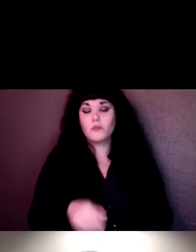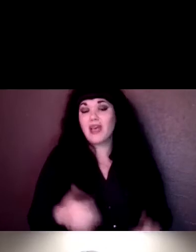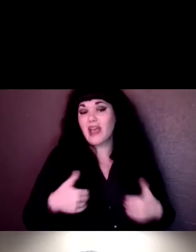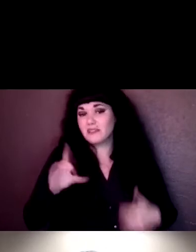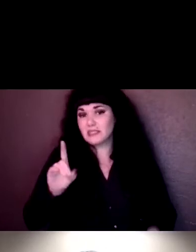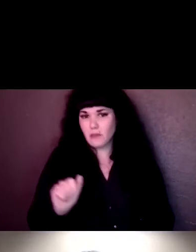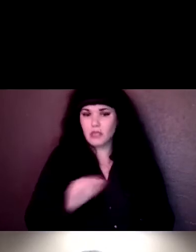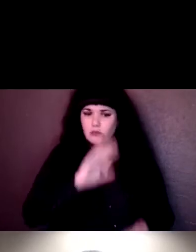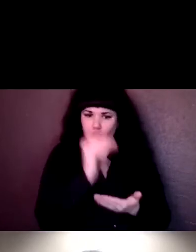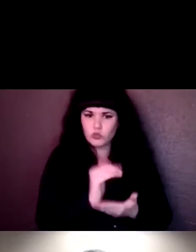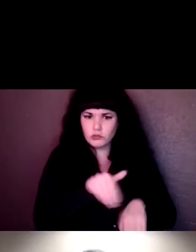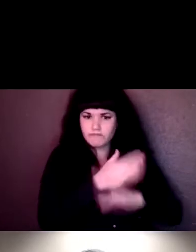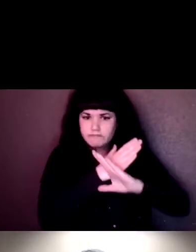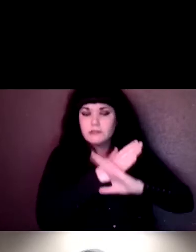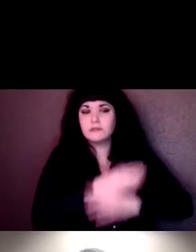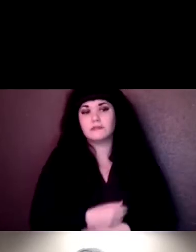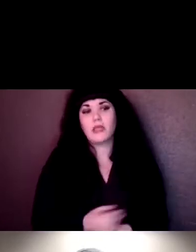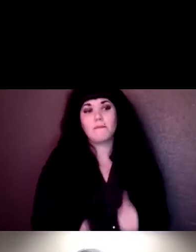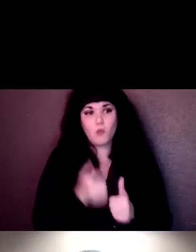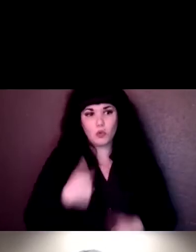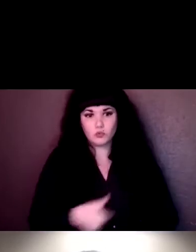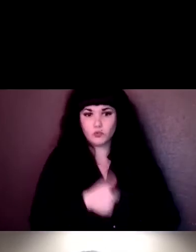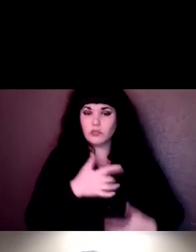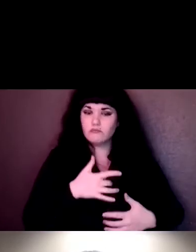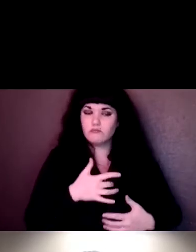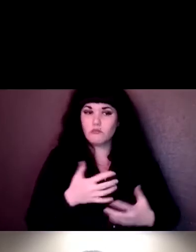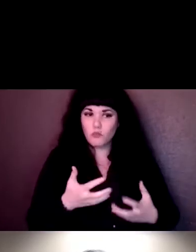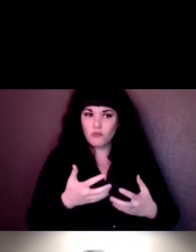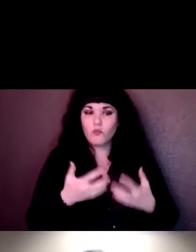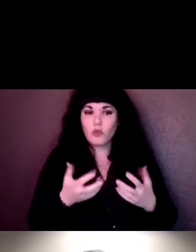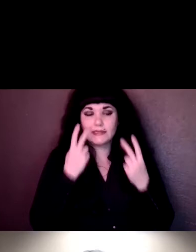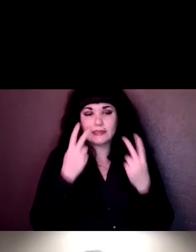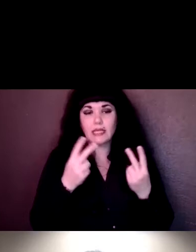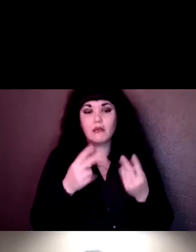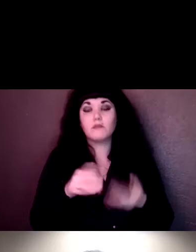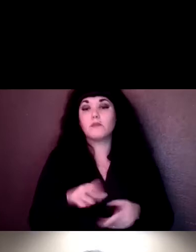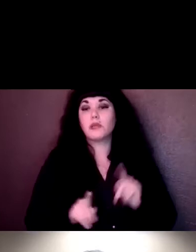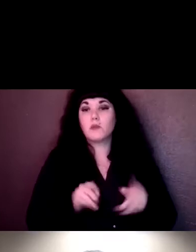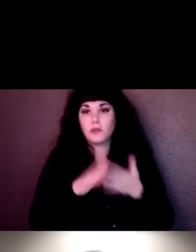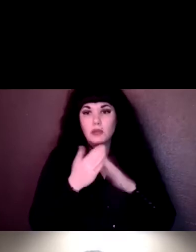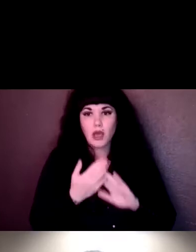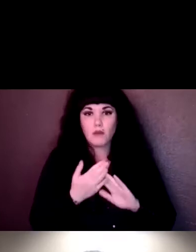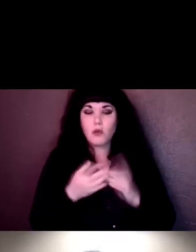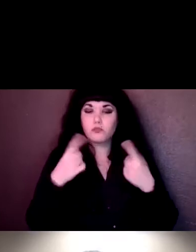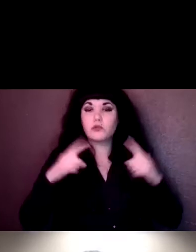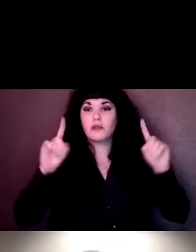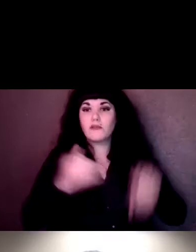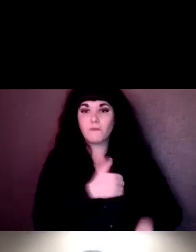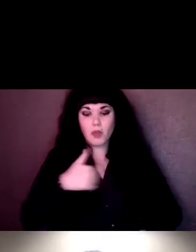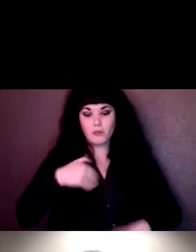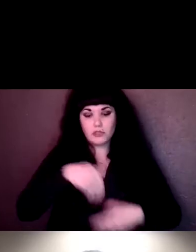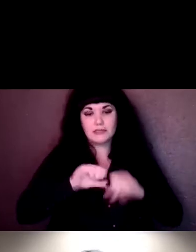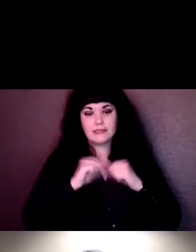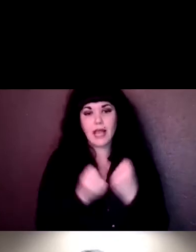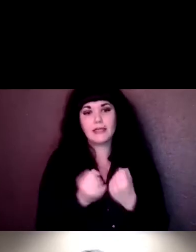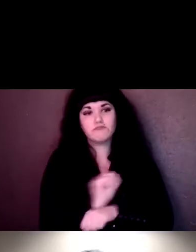ultimately, ideally speaking, we'd love to see people become productive members of society